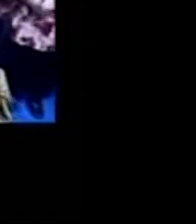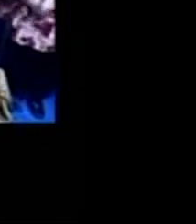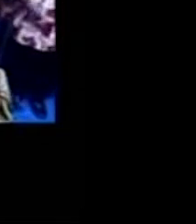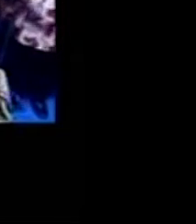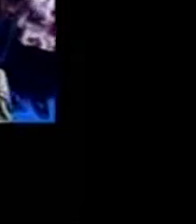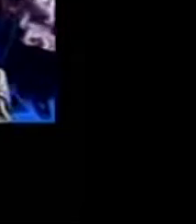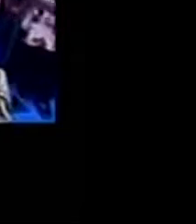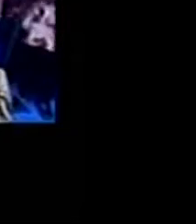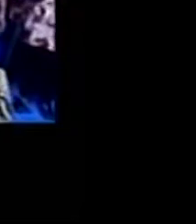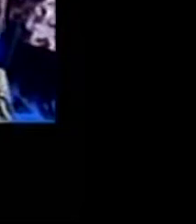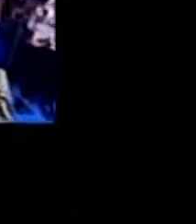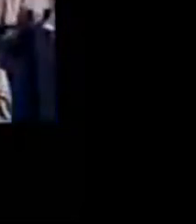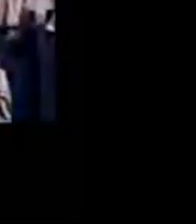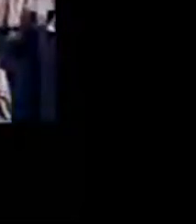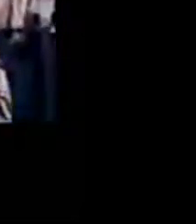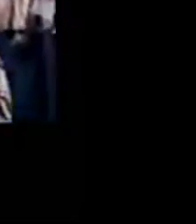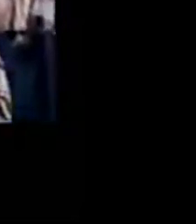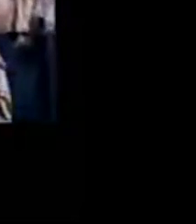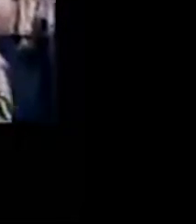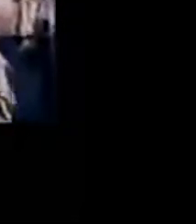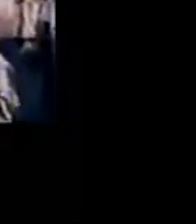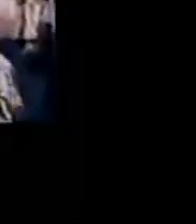you testify